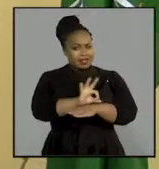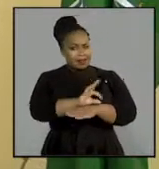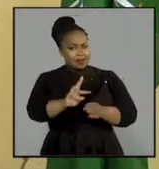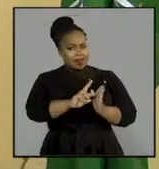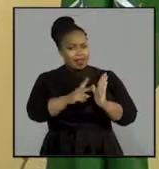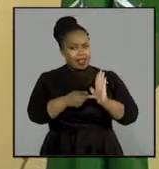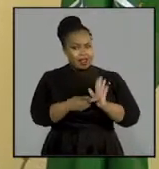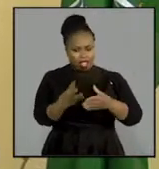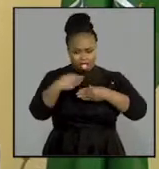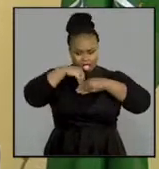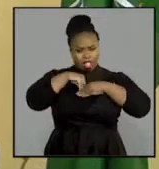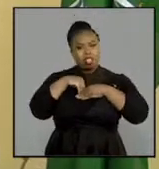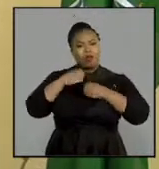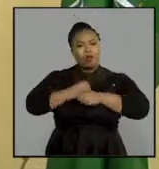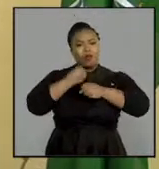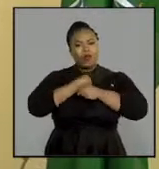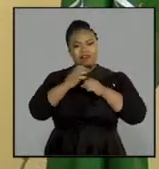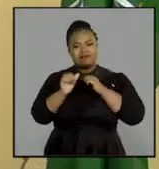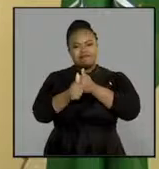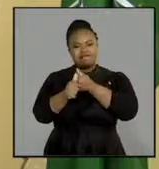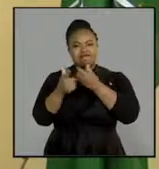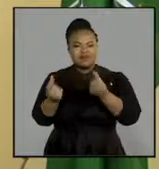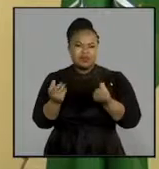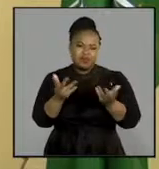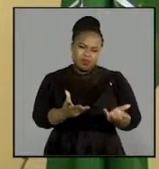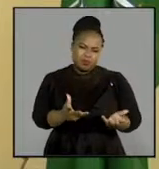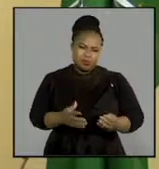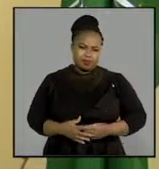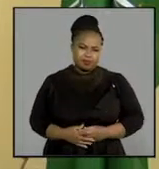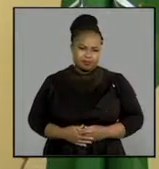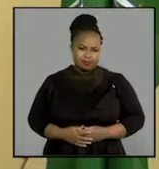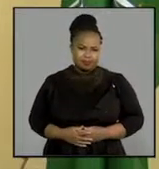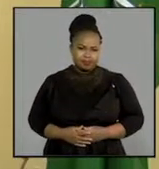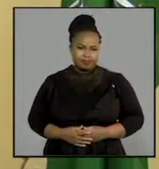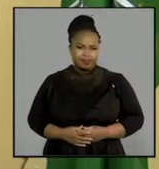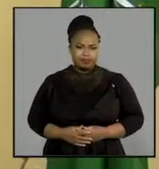this plan an important part of their work.